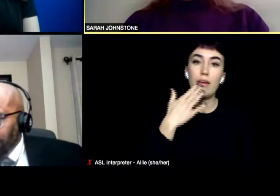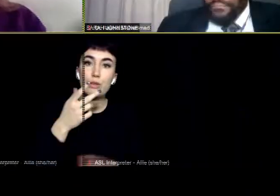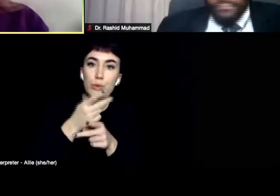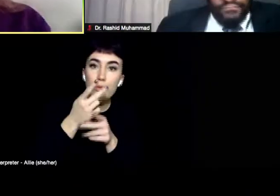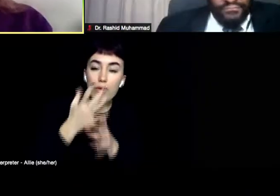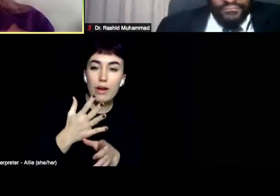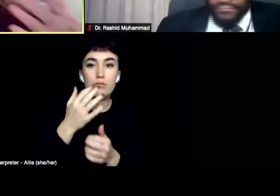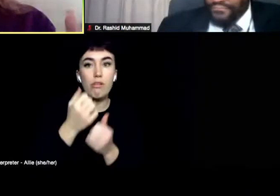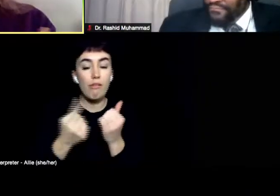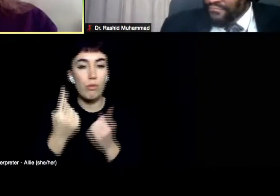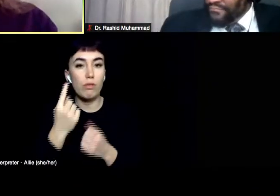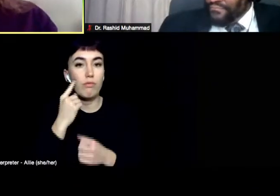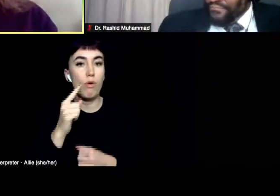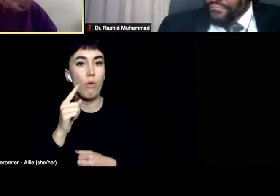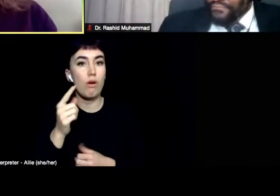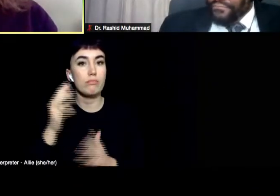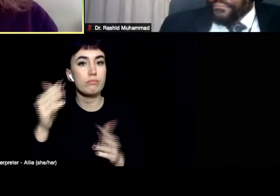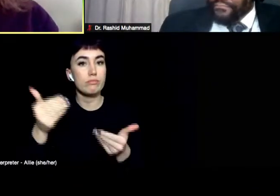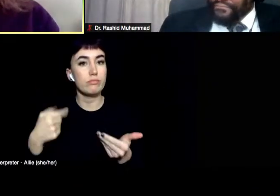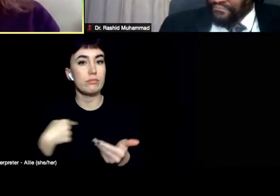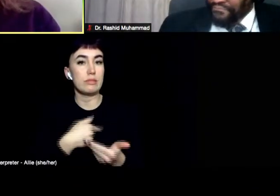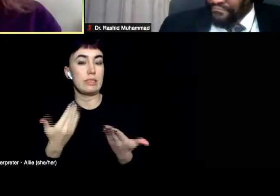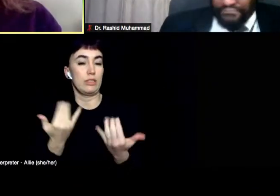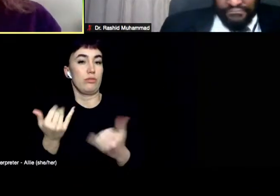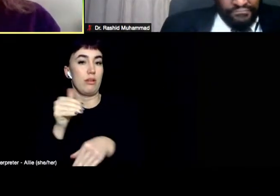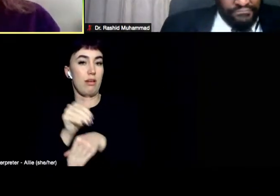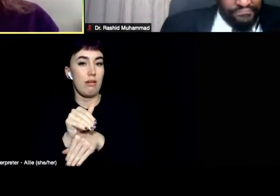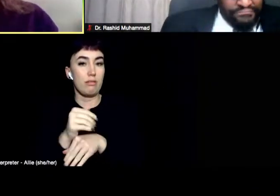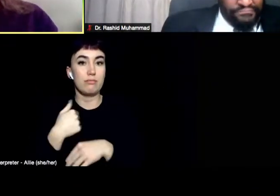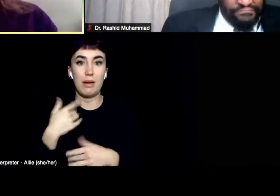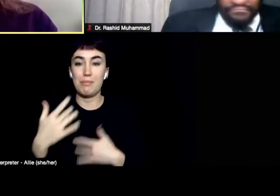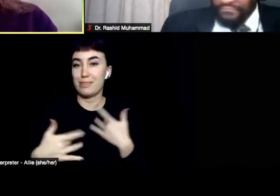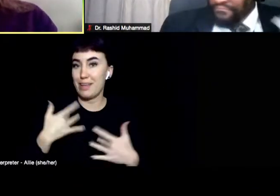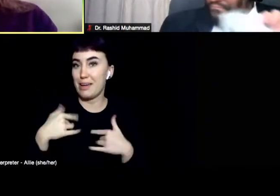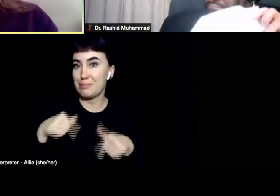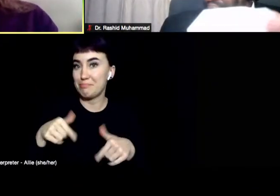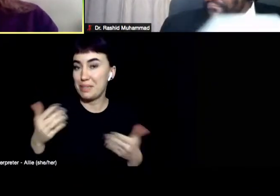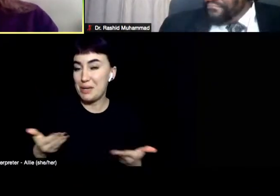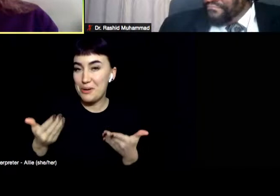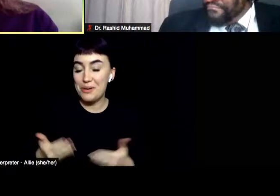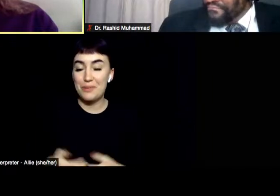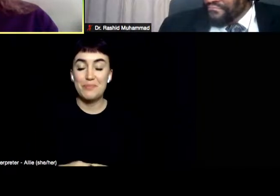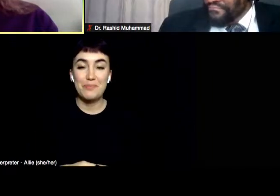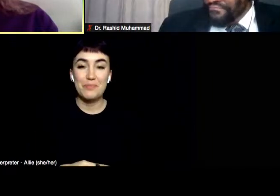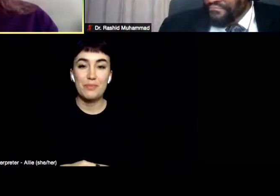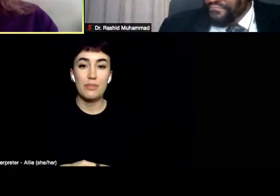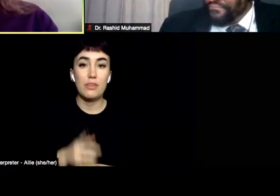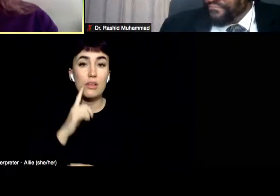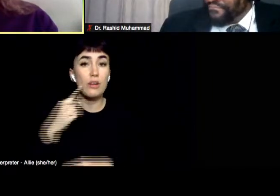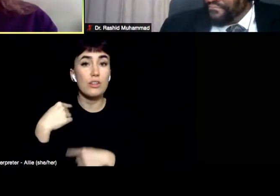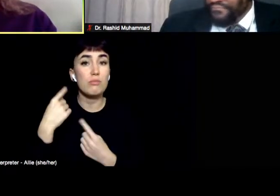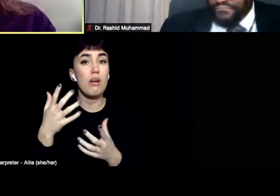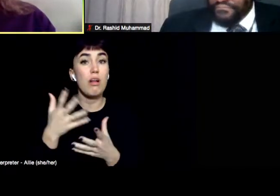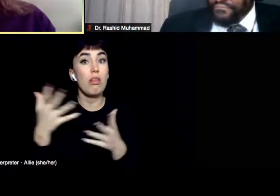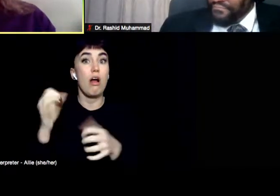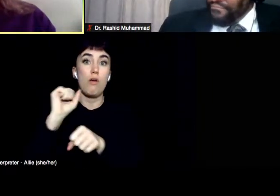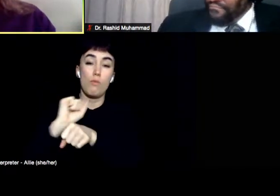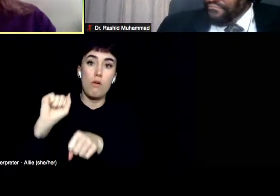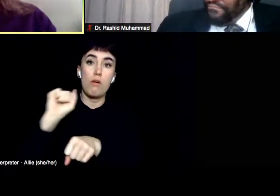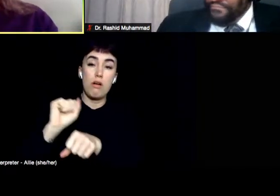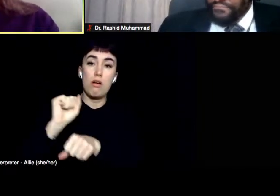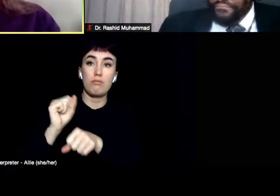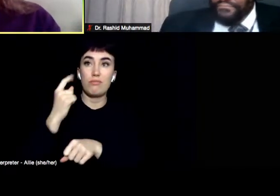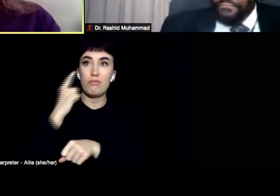for inviting us here this evening. I'm very excited to be here. There's been an awful lot of work over the last